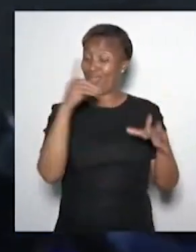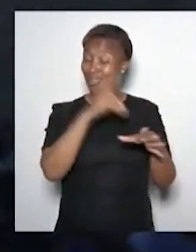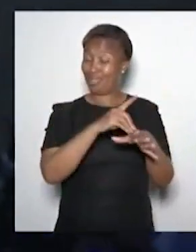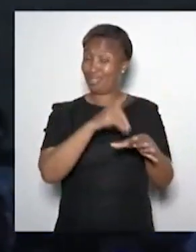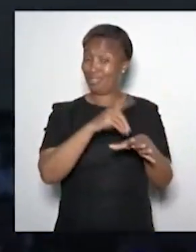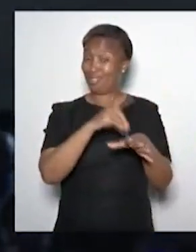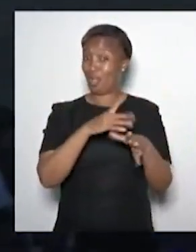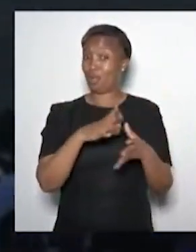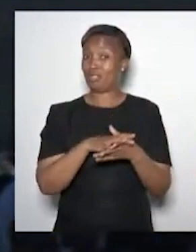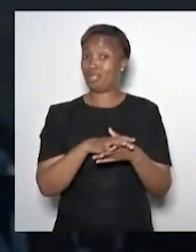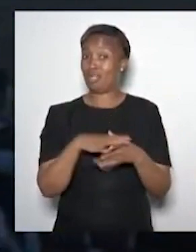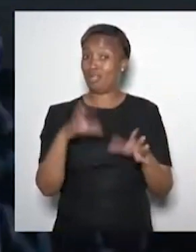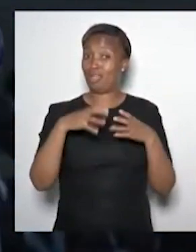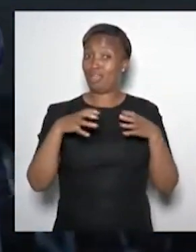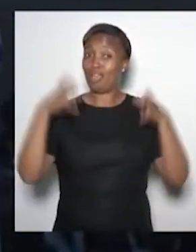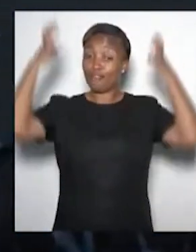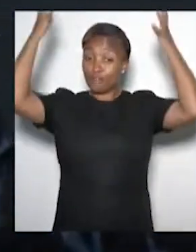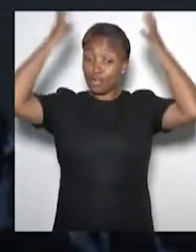every astronaut,